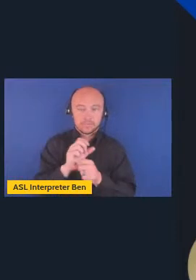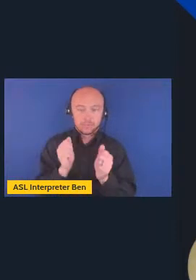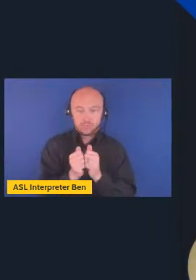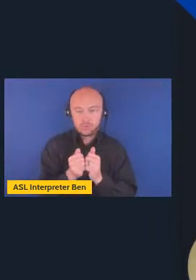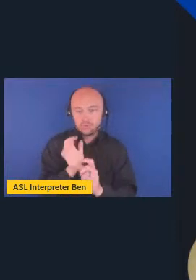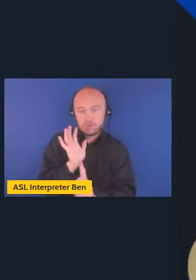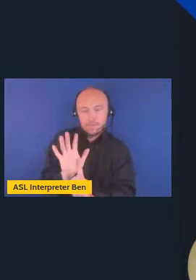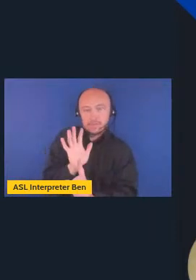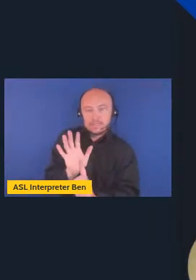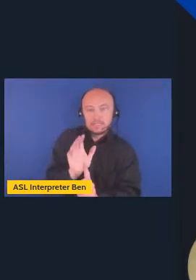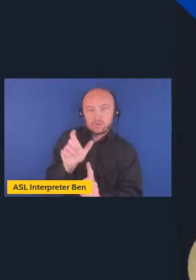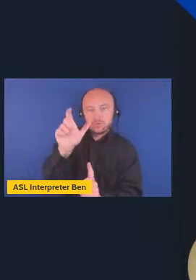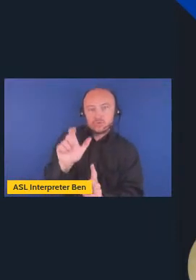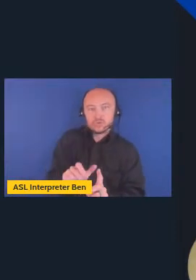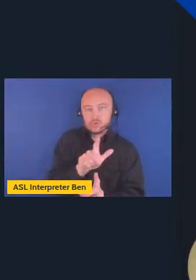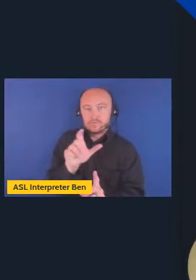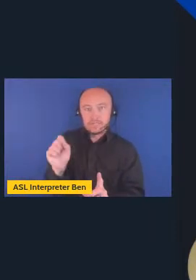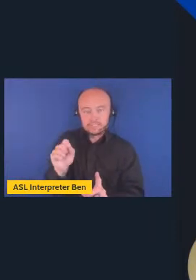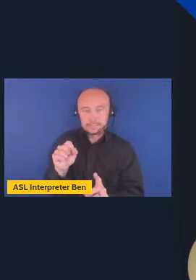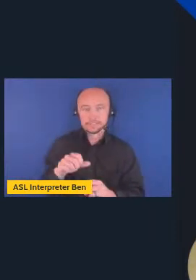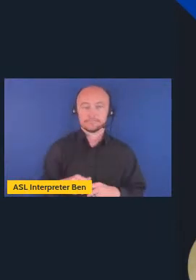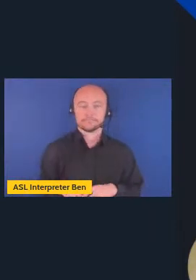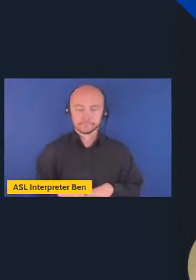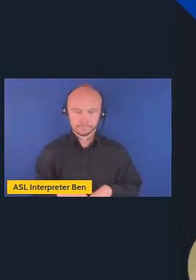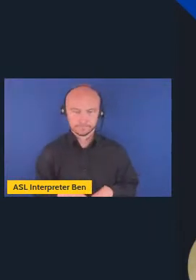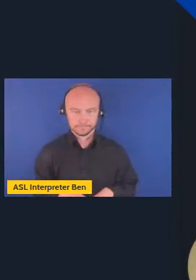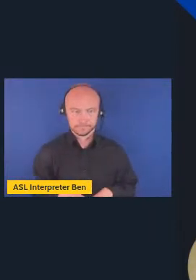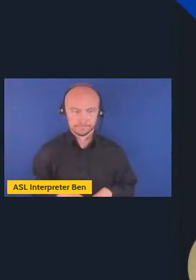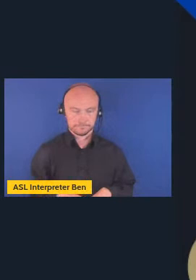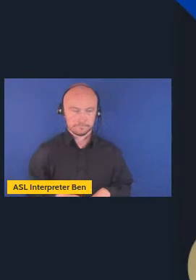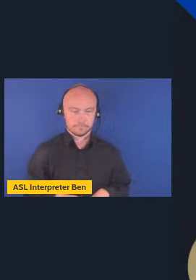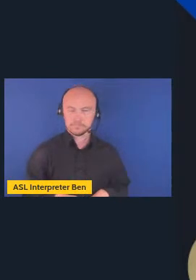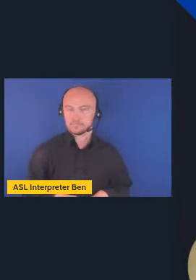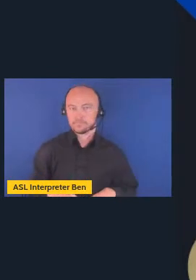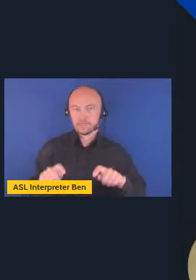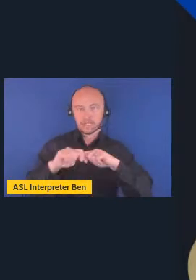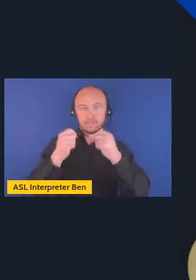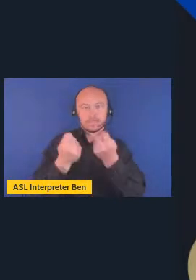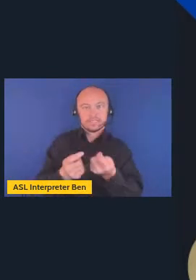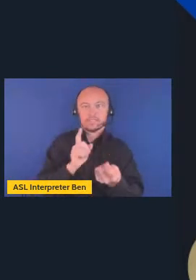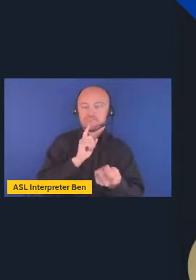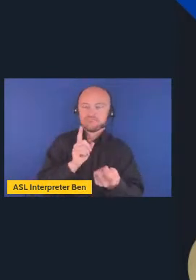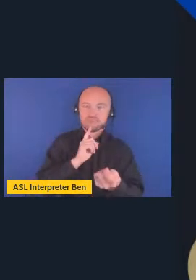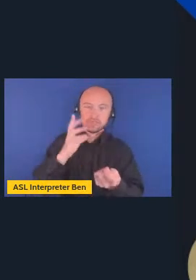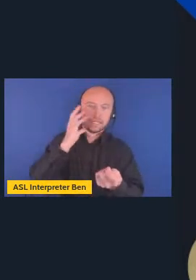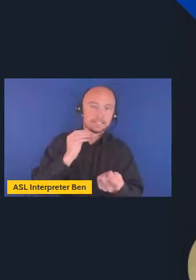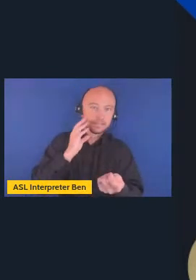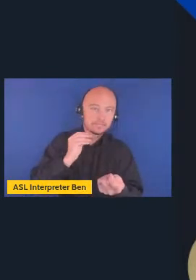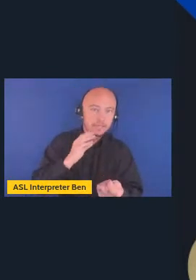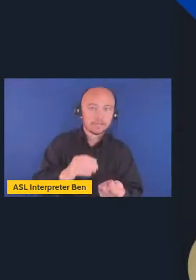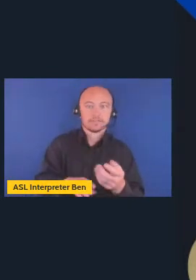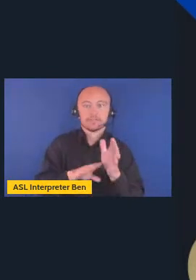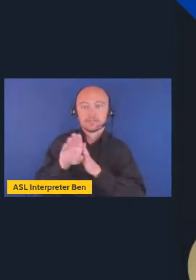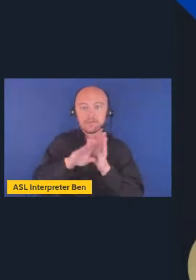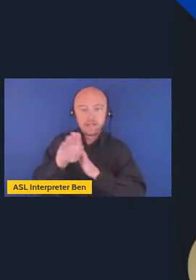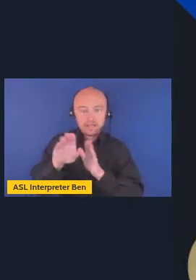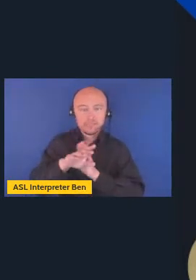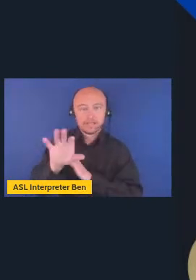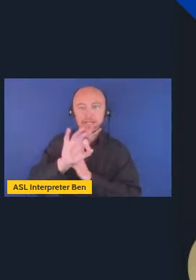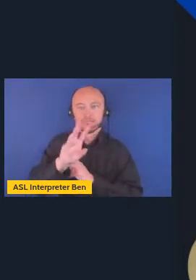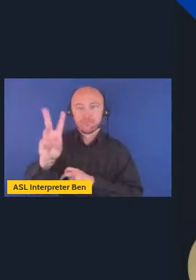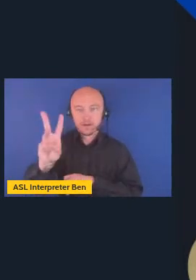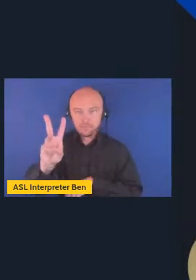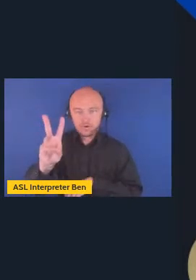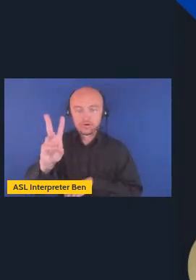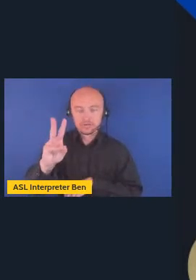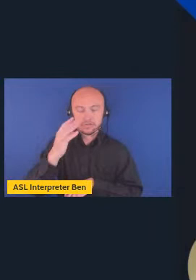own serverless API. And the team was highly experienced with serverless development and serverless framework, and so that's